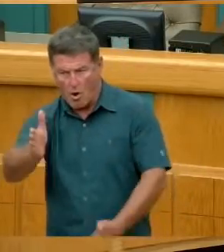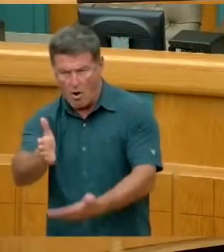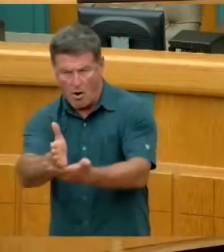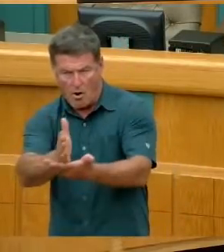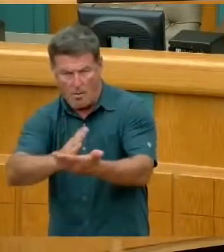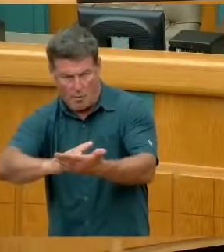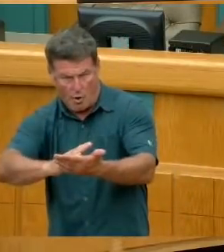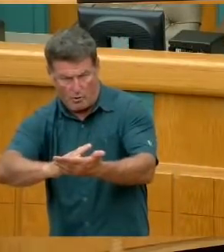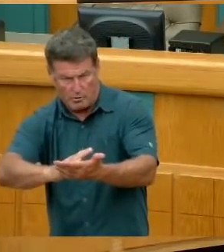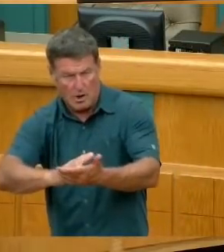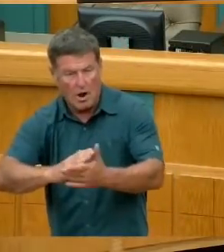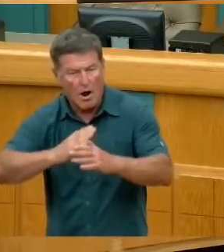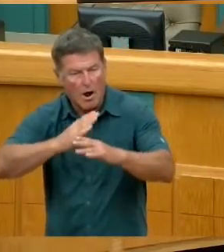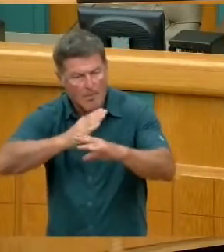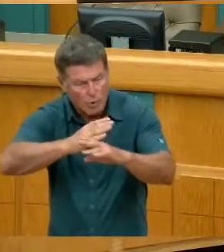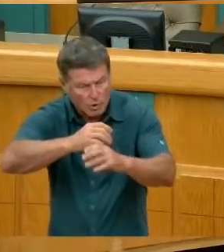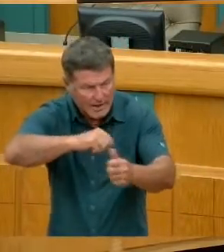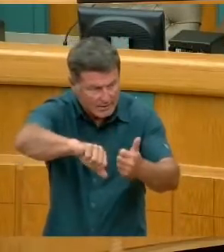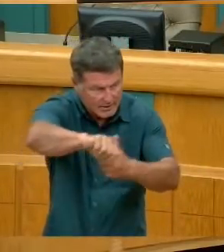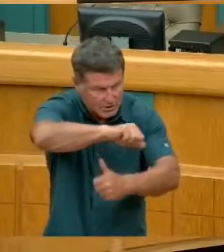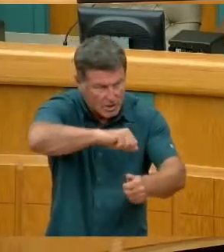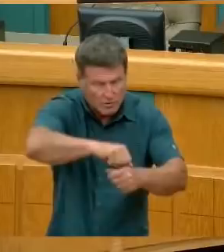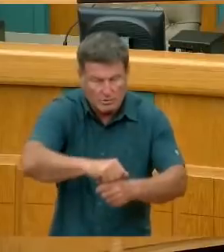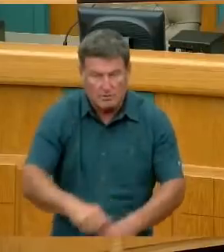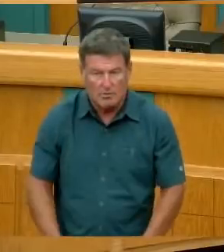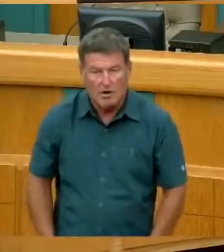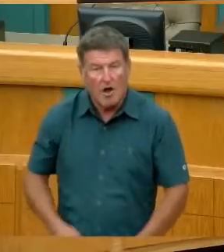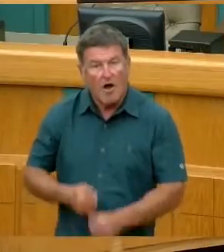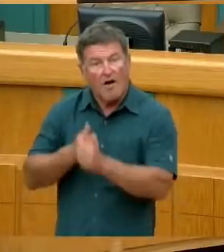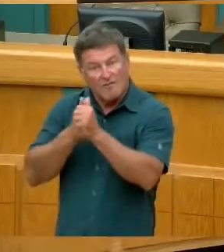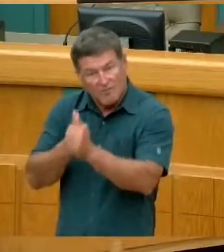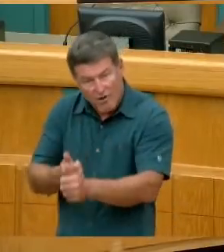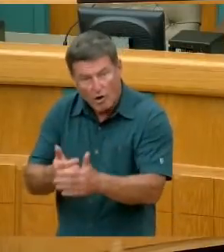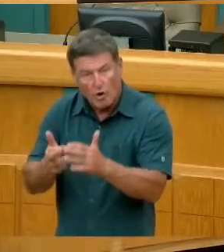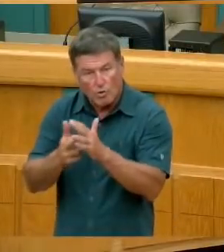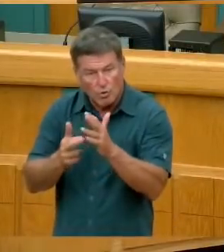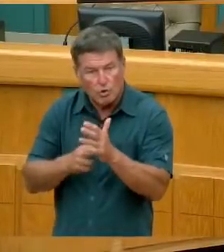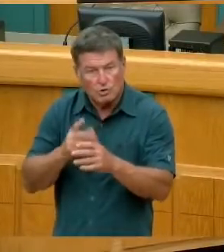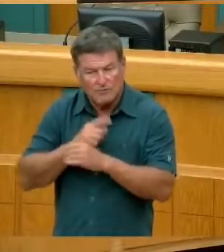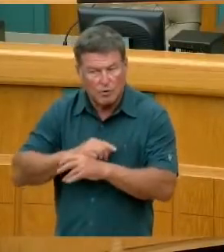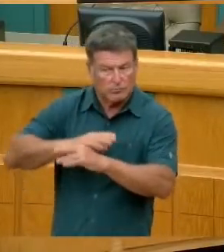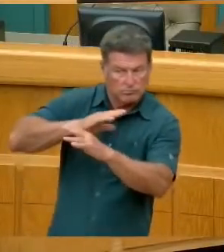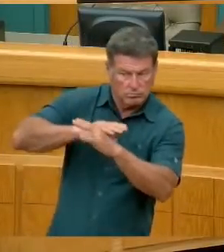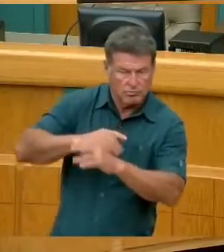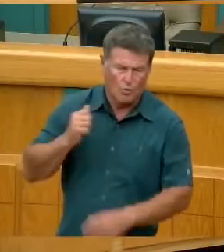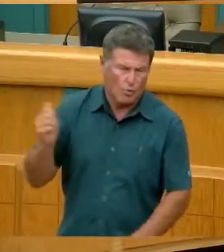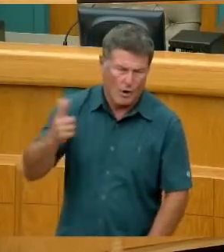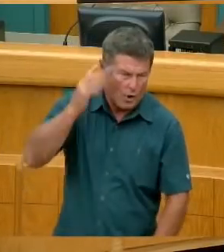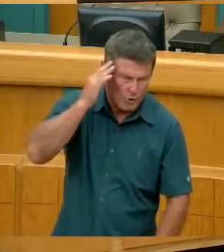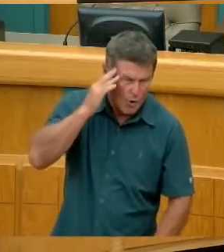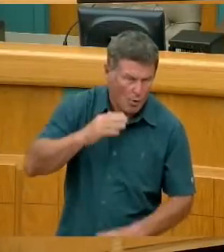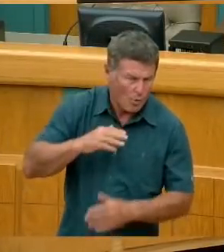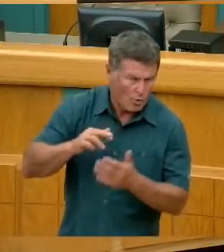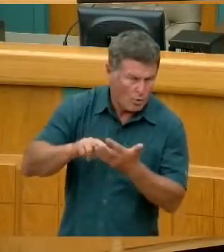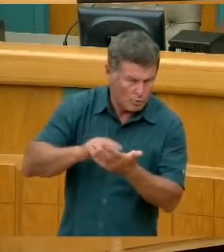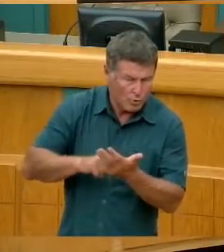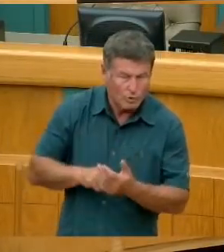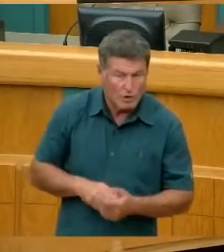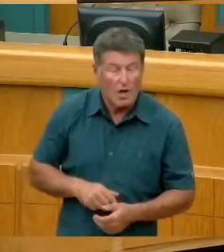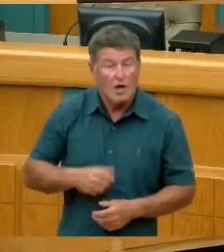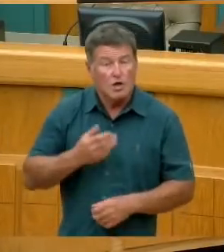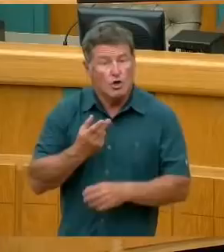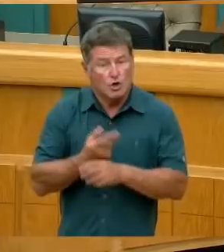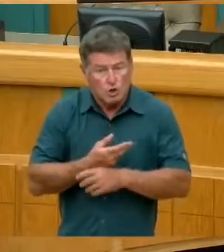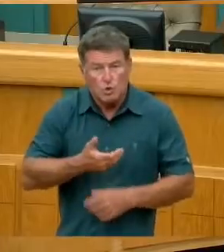protect each other. Follow the core tenets of what's going on right now. We all know them by heart. Let's be respectful of each other.